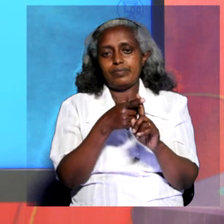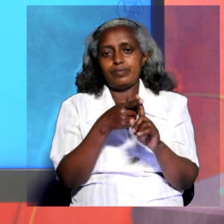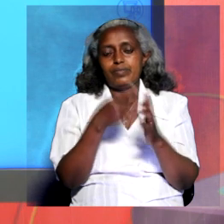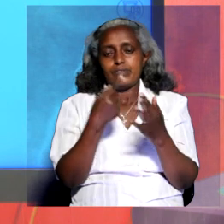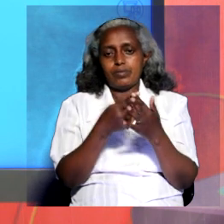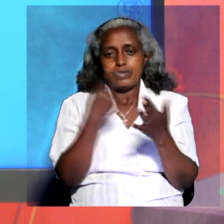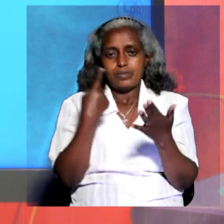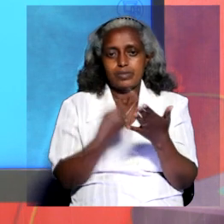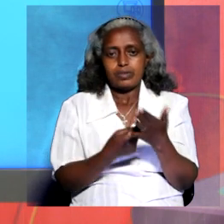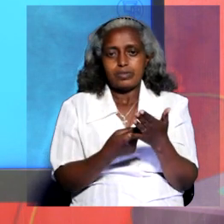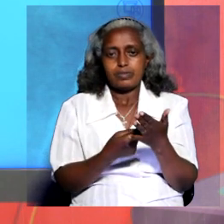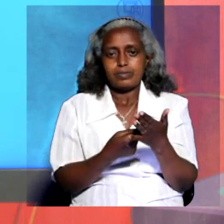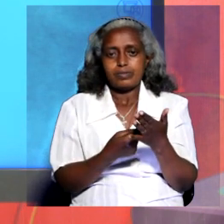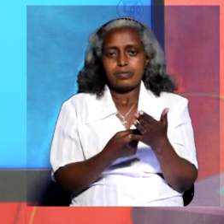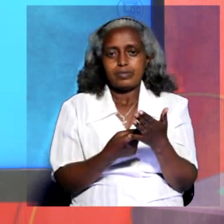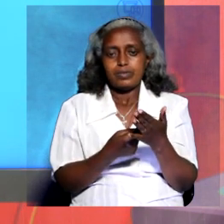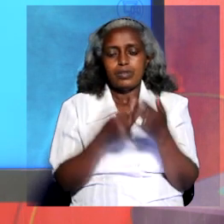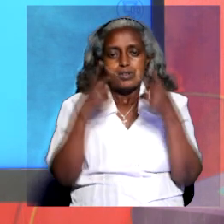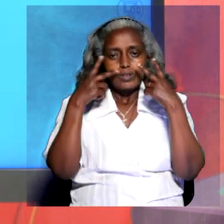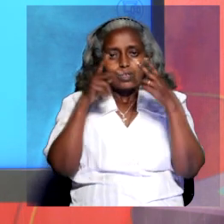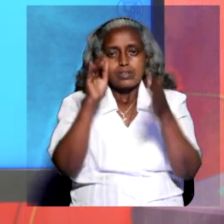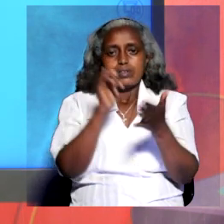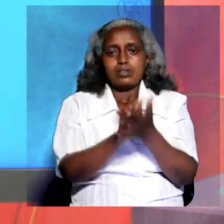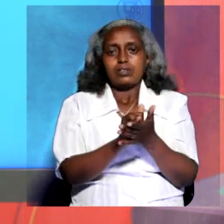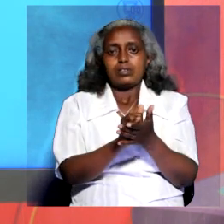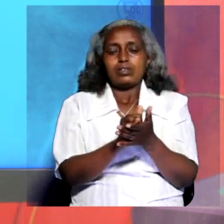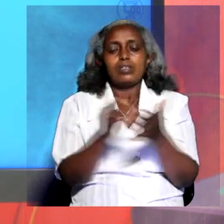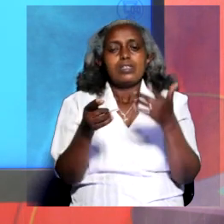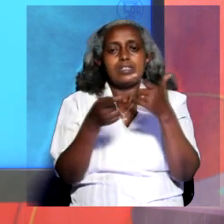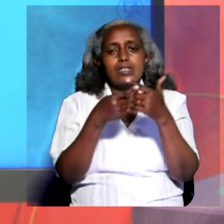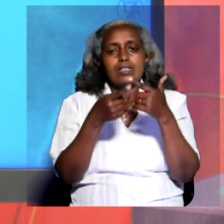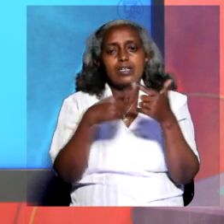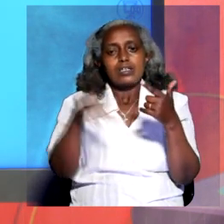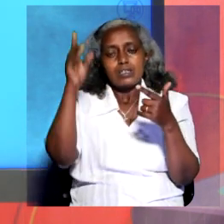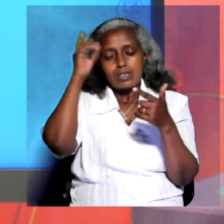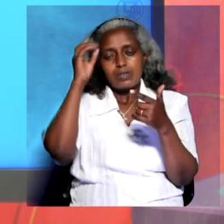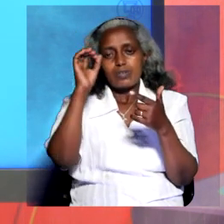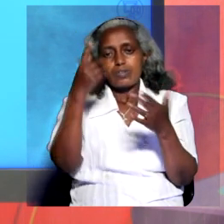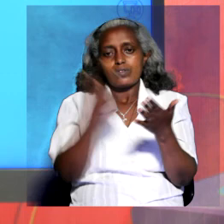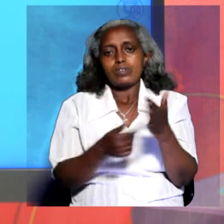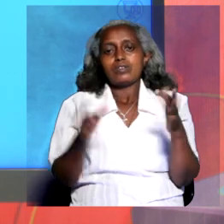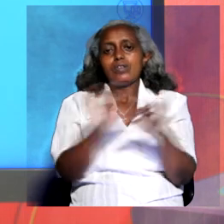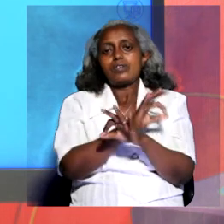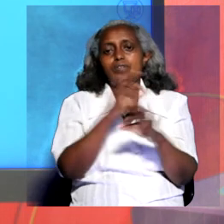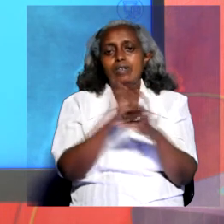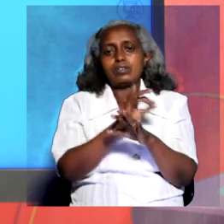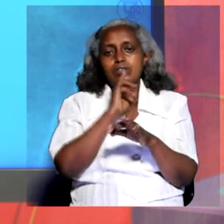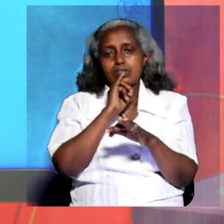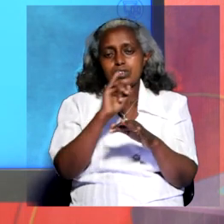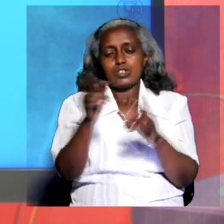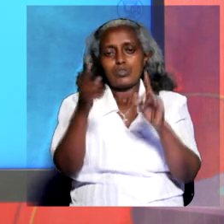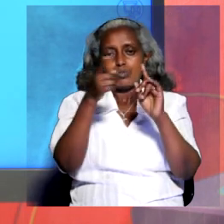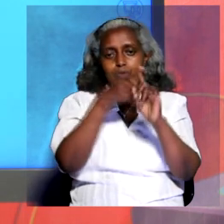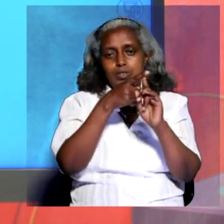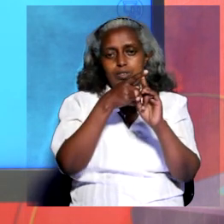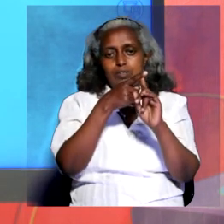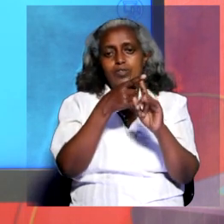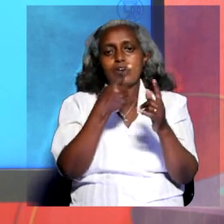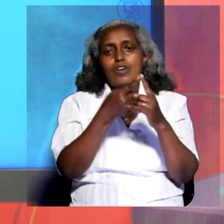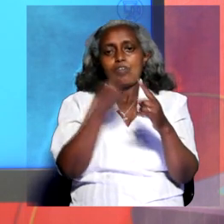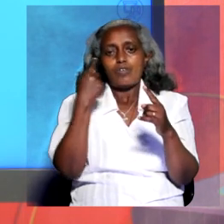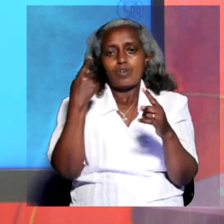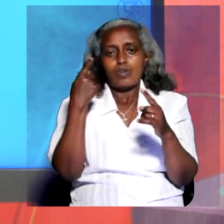from this, you can see that the second derivative of this function is positive